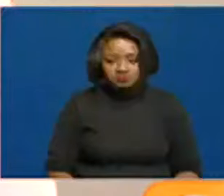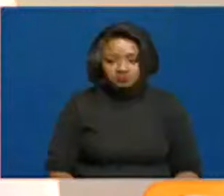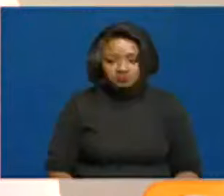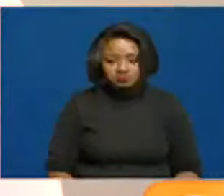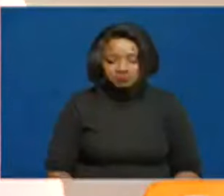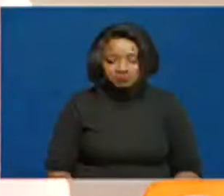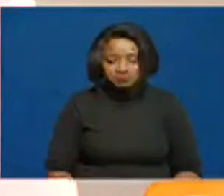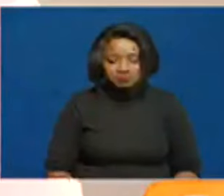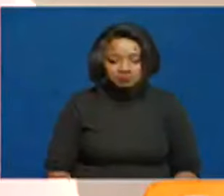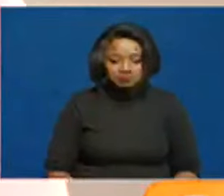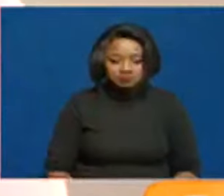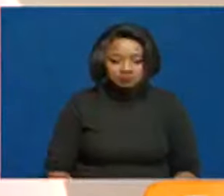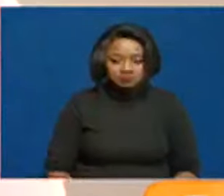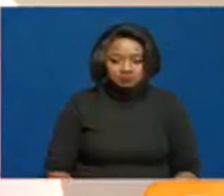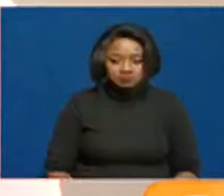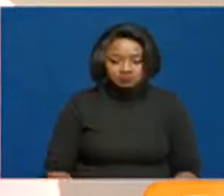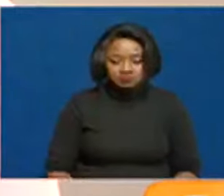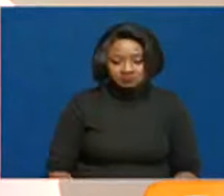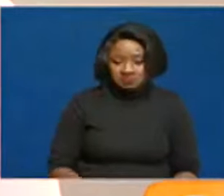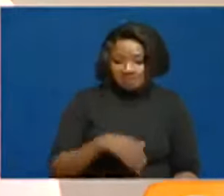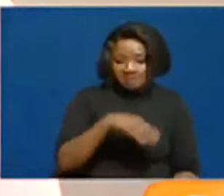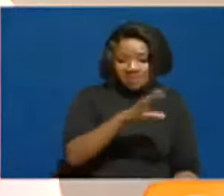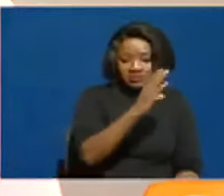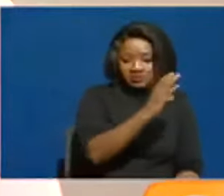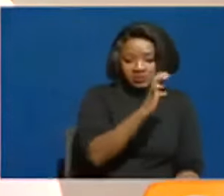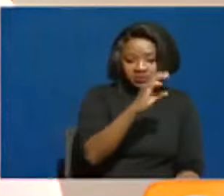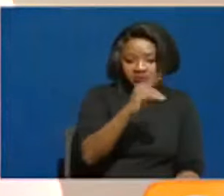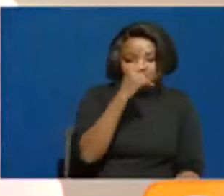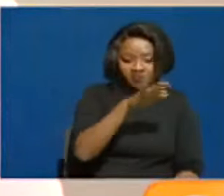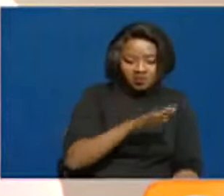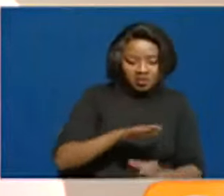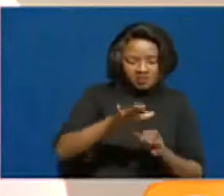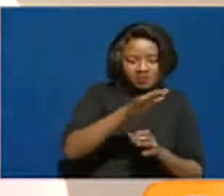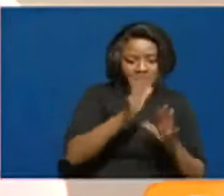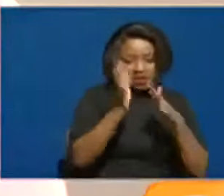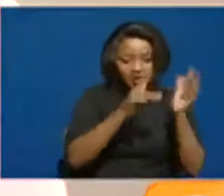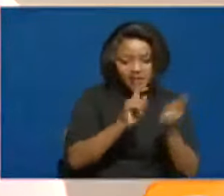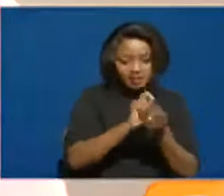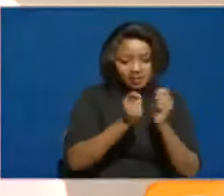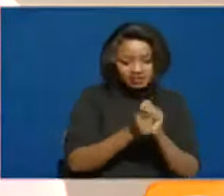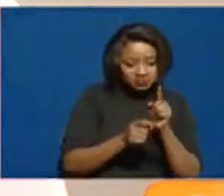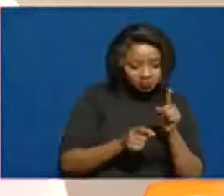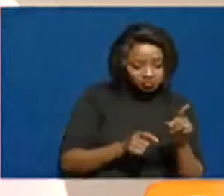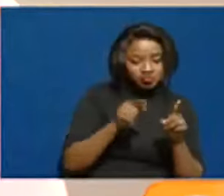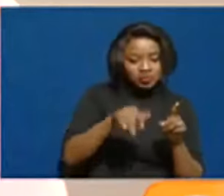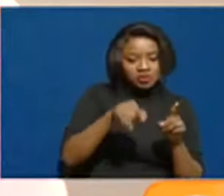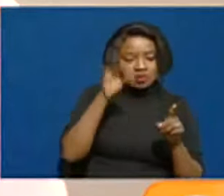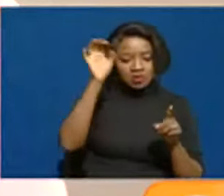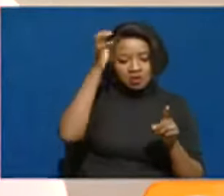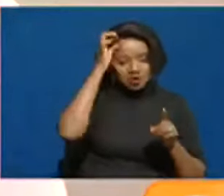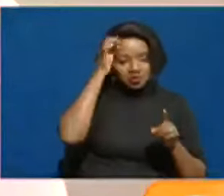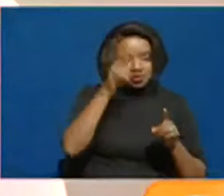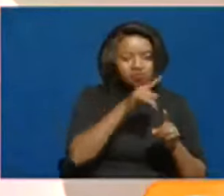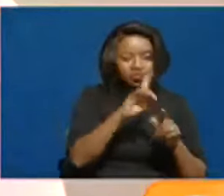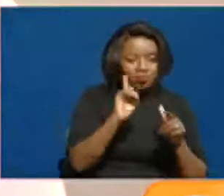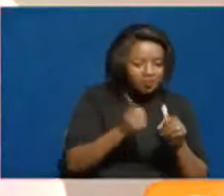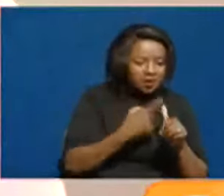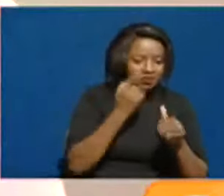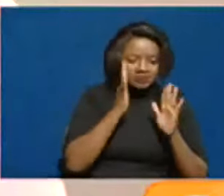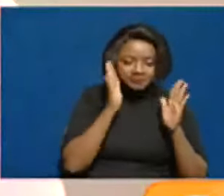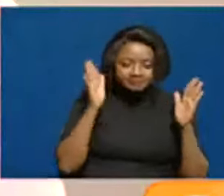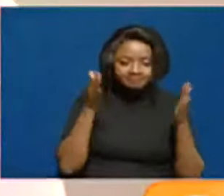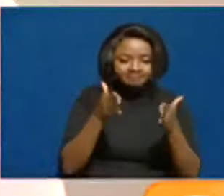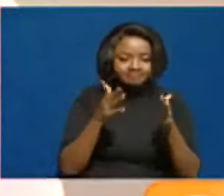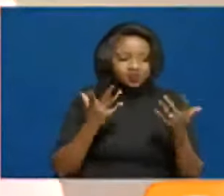jump straight into it. As the CEC for Environment and Climate Change in Uasin Gishu here, what are the key environmental and climate change priorities for